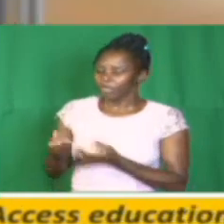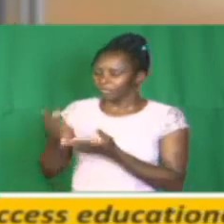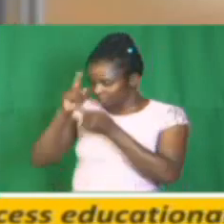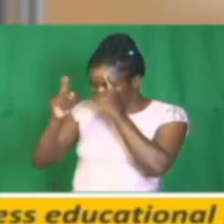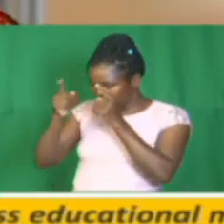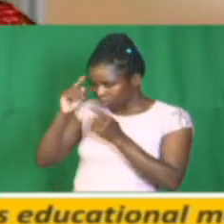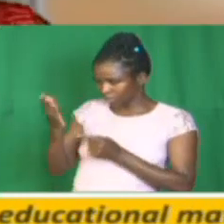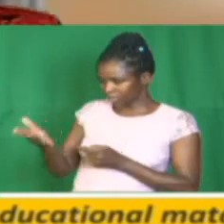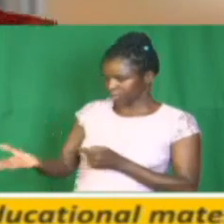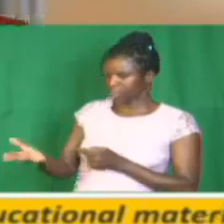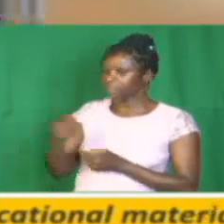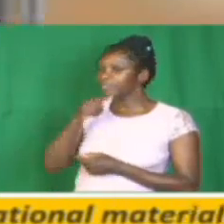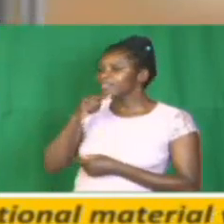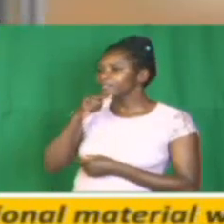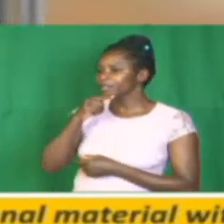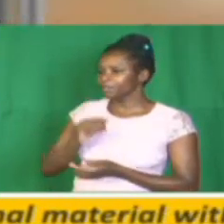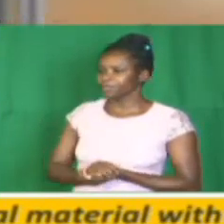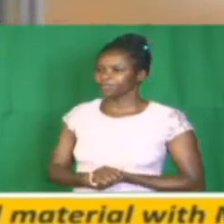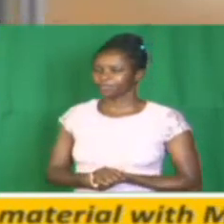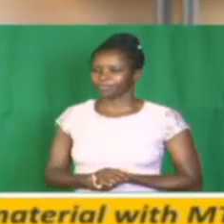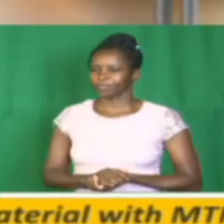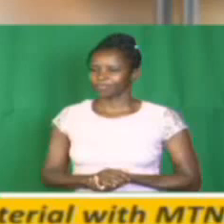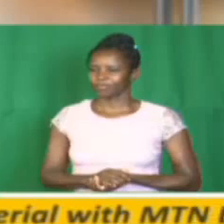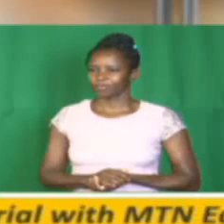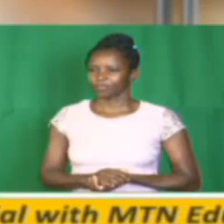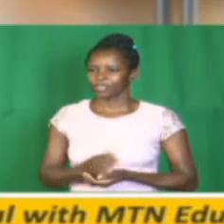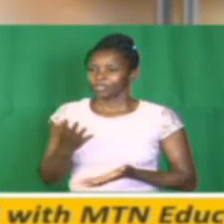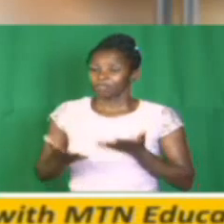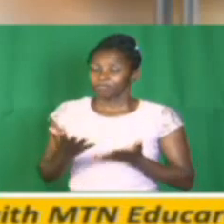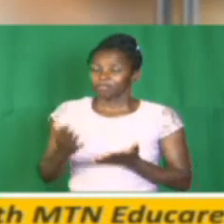Lerato? You seem to have something to say. Well, ma'am, can we take a